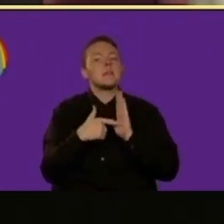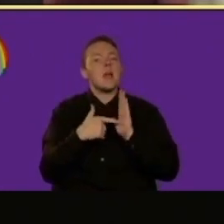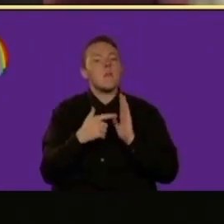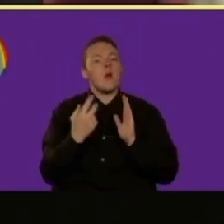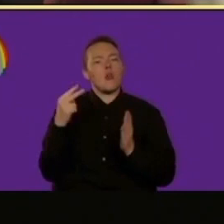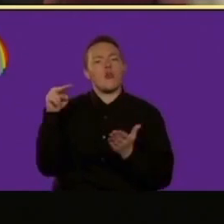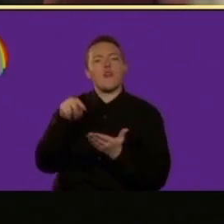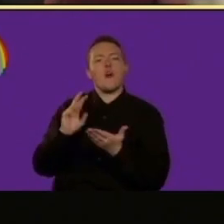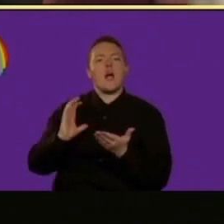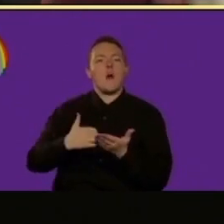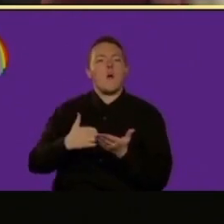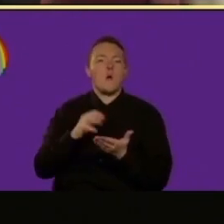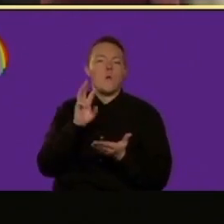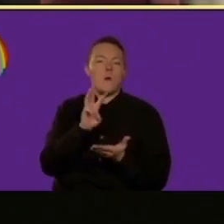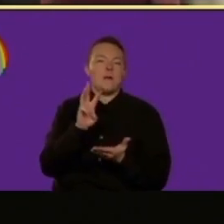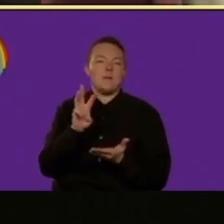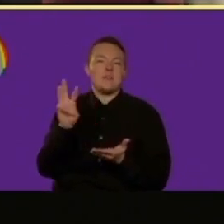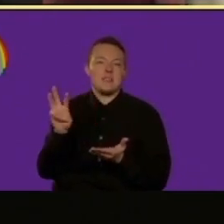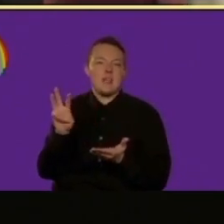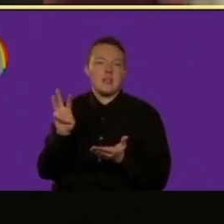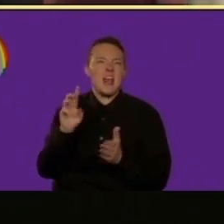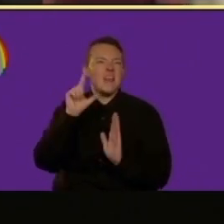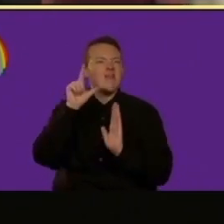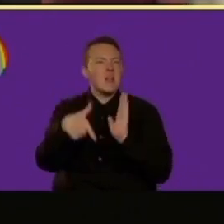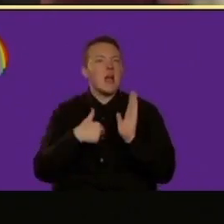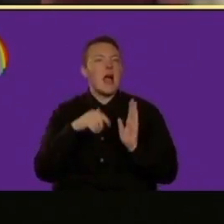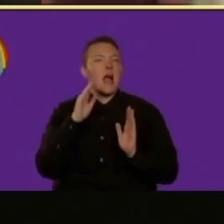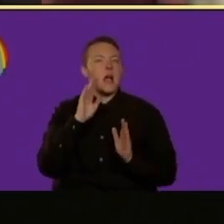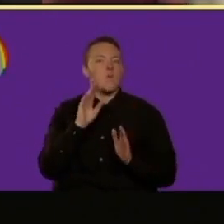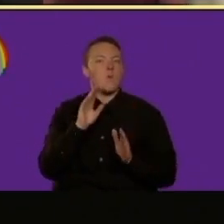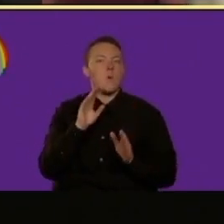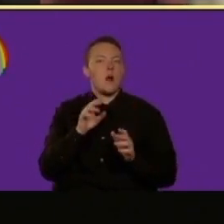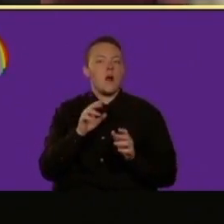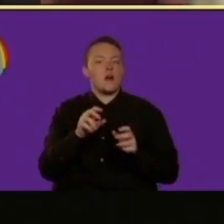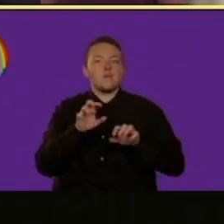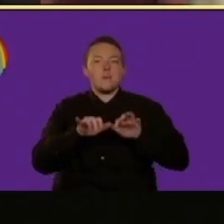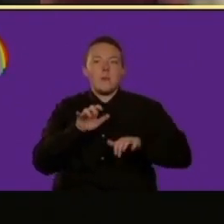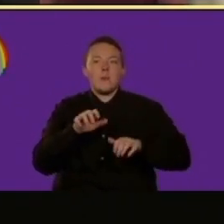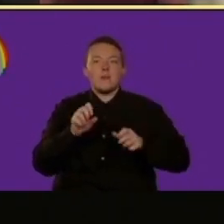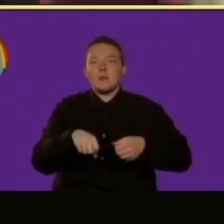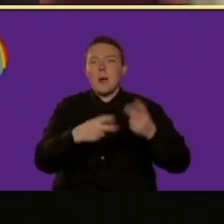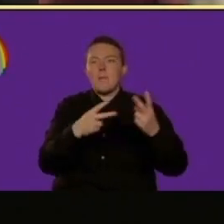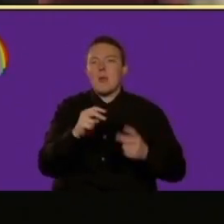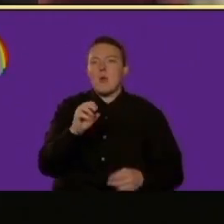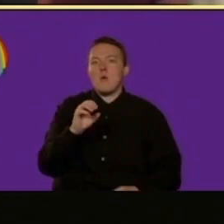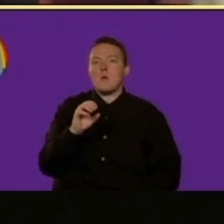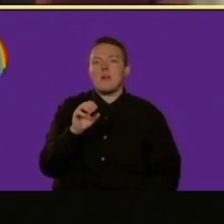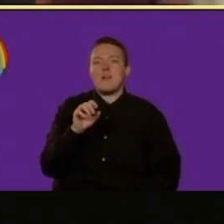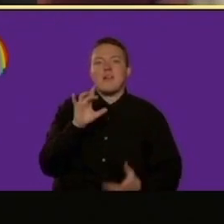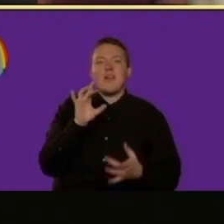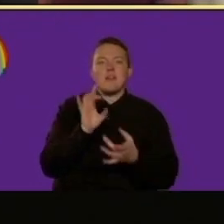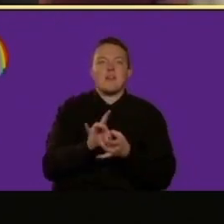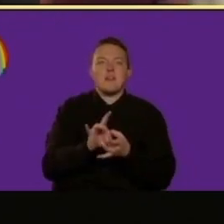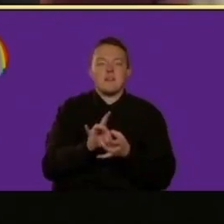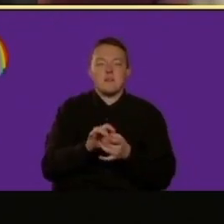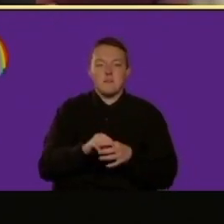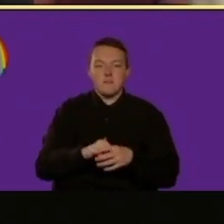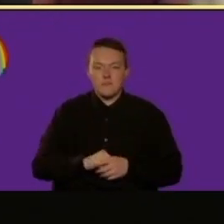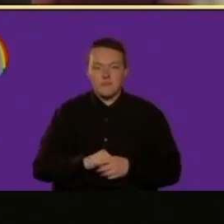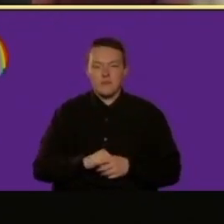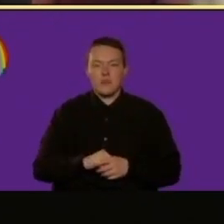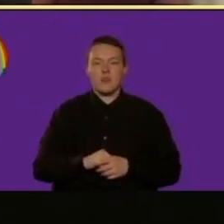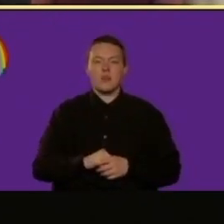unit was created where students would compare Scratch with the soap operas using all of their communication resources